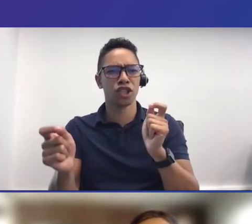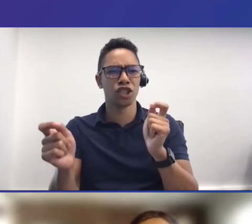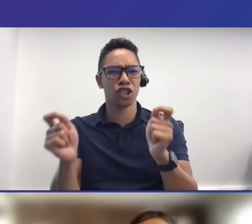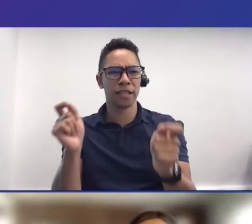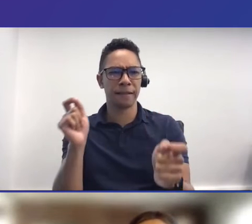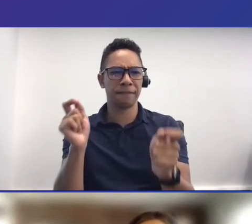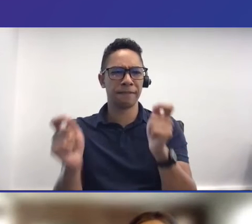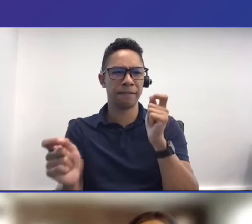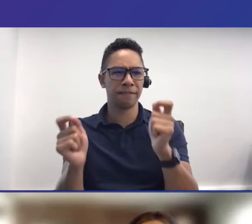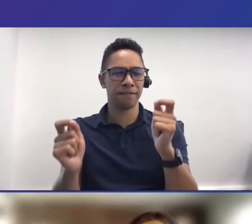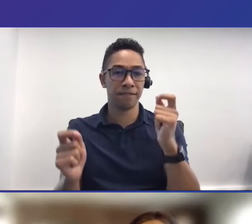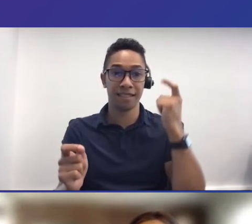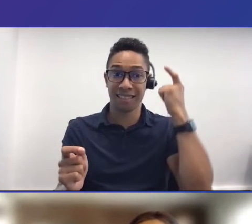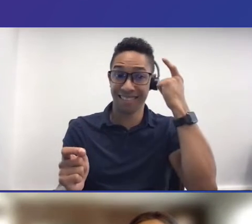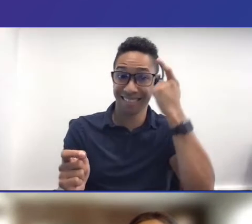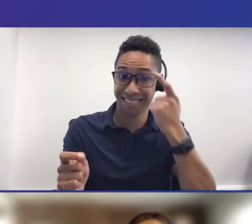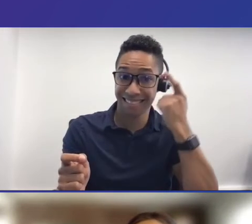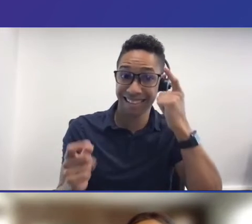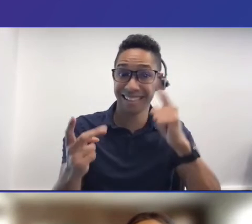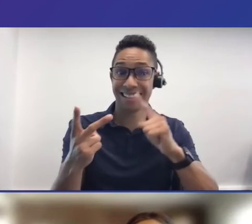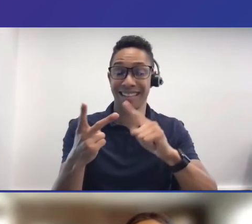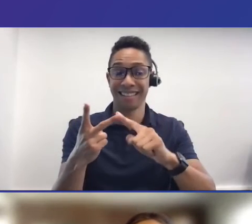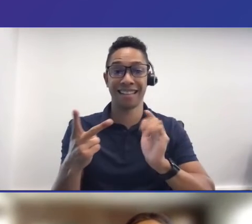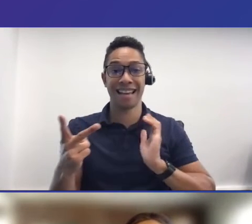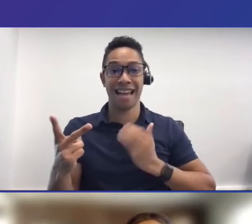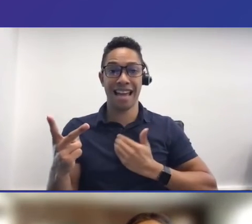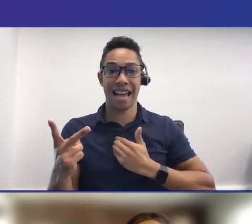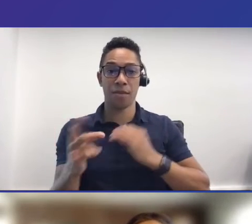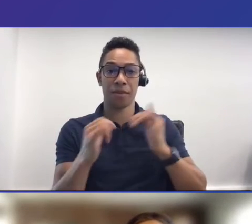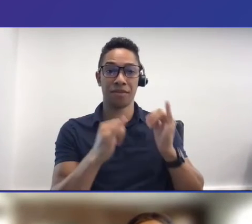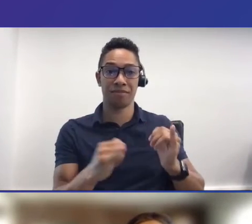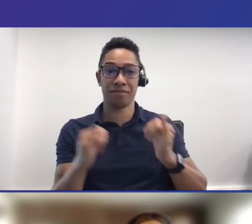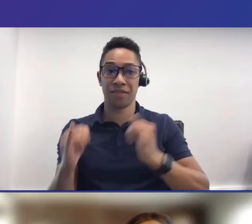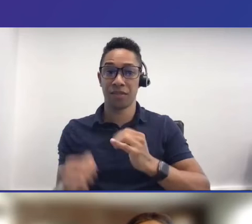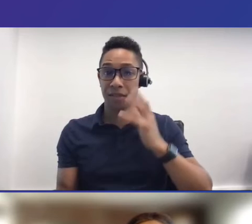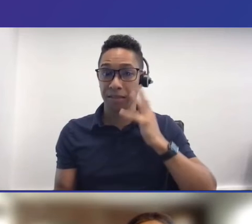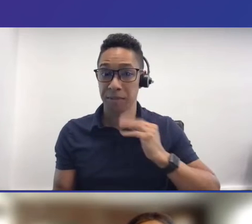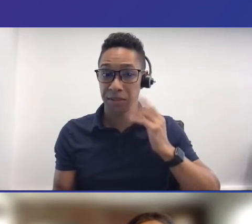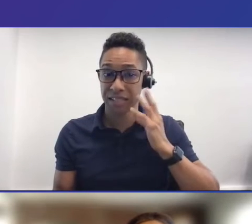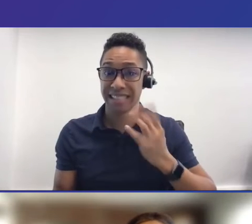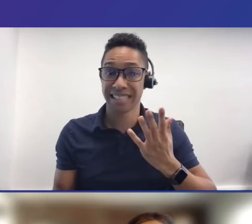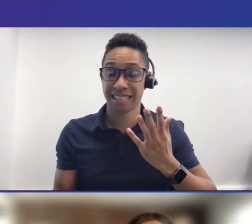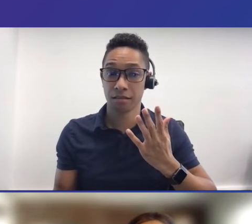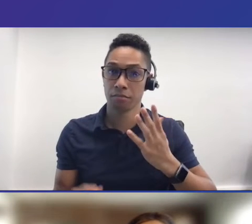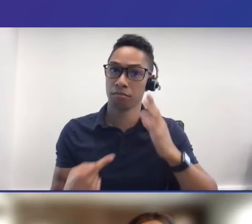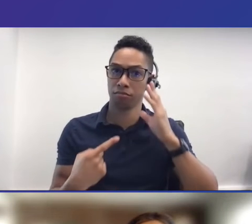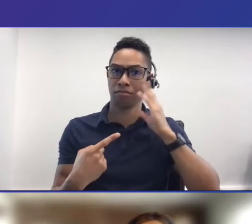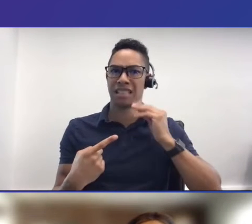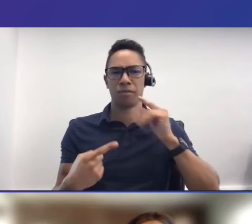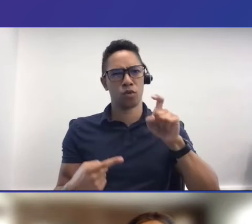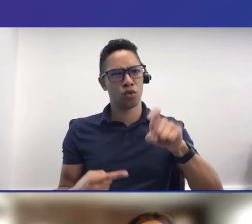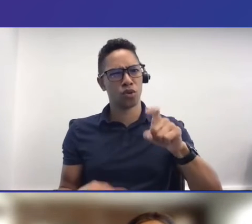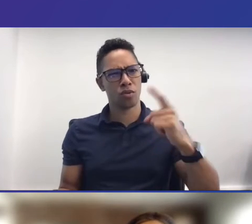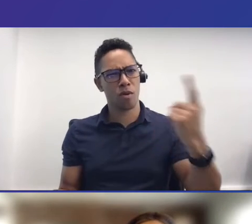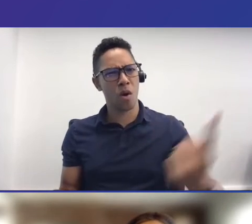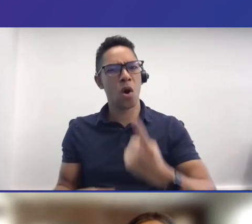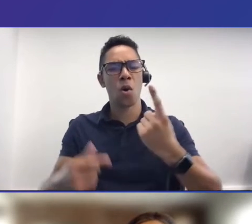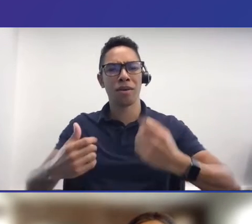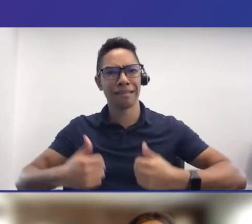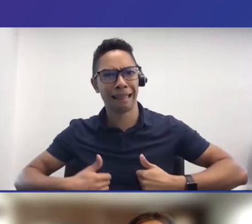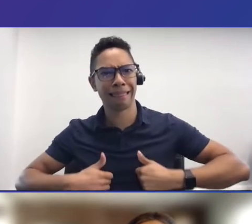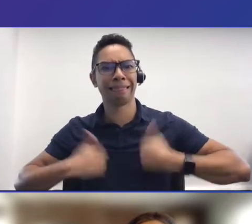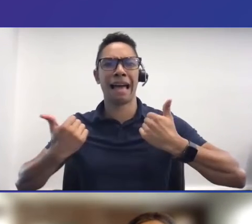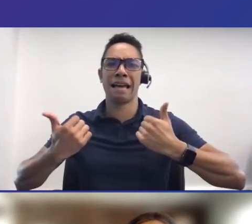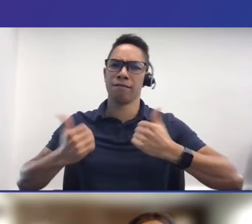thinking and our actual experience? I think our experience should always be alive and